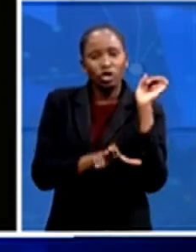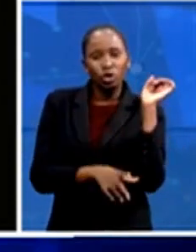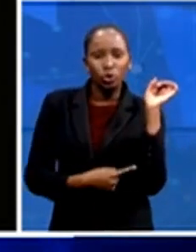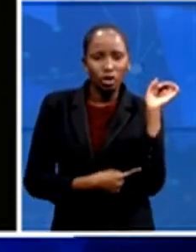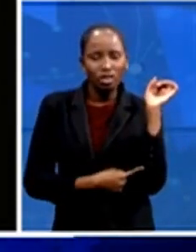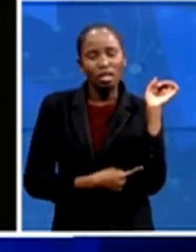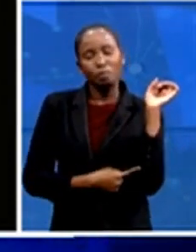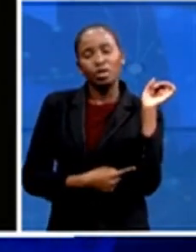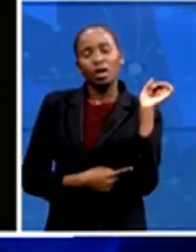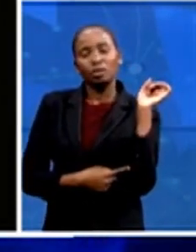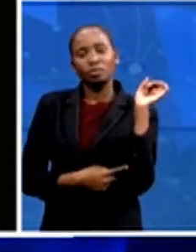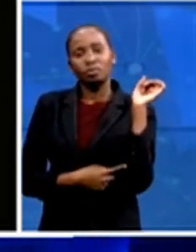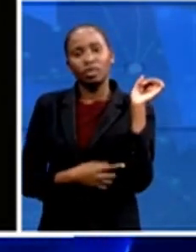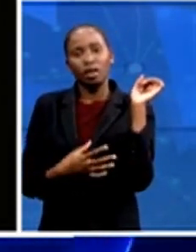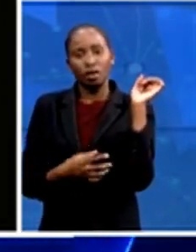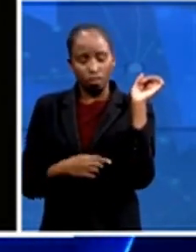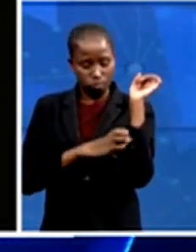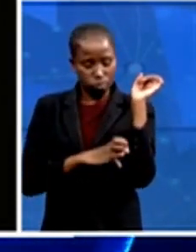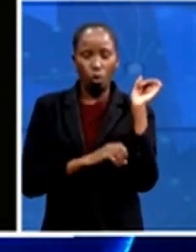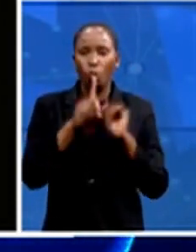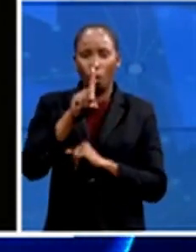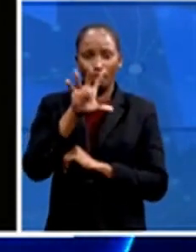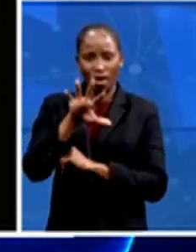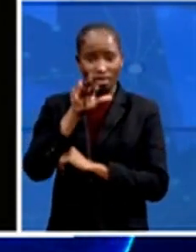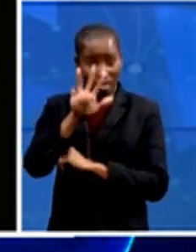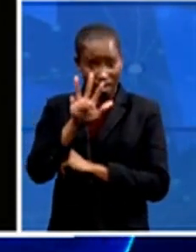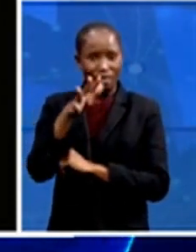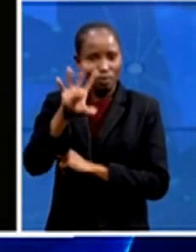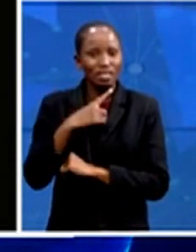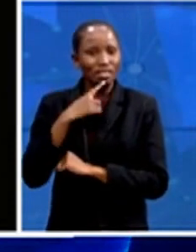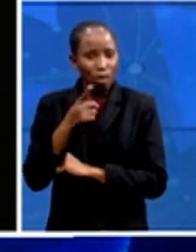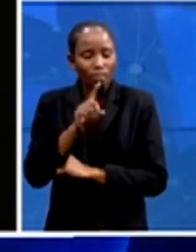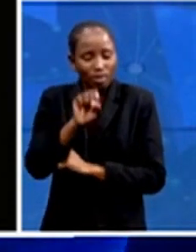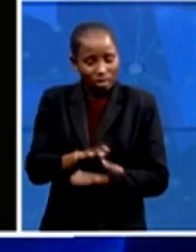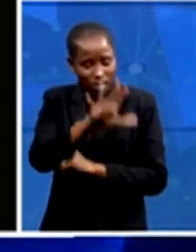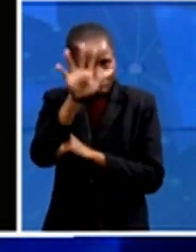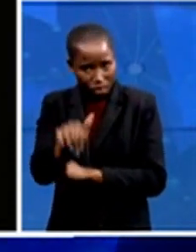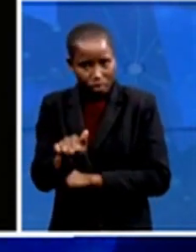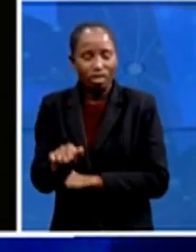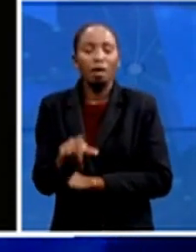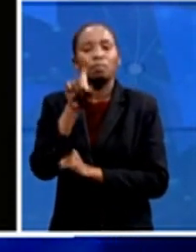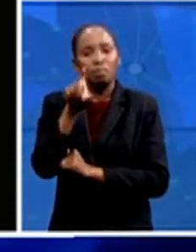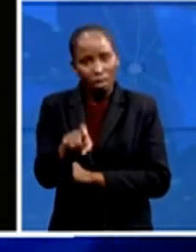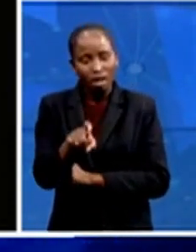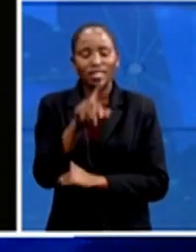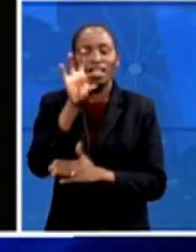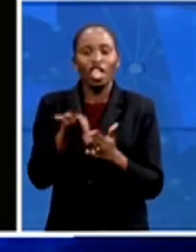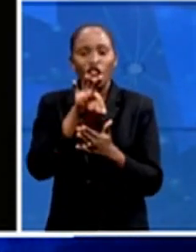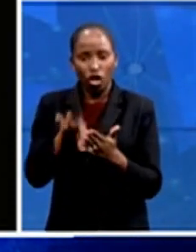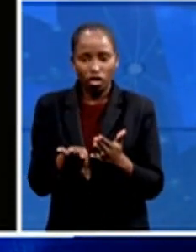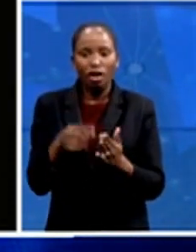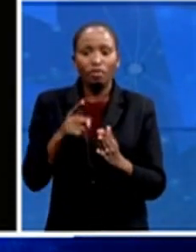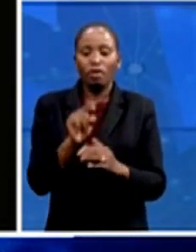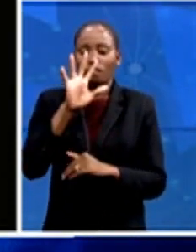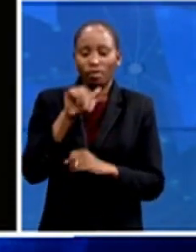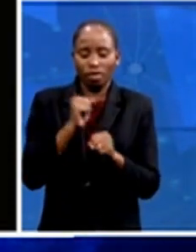159 actually stipulates that the South Africa should go to the elections every 5 years. And of course, that